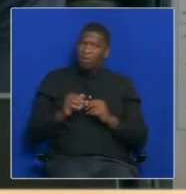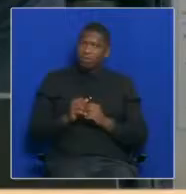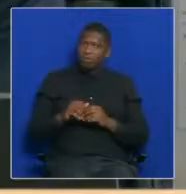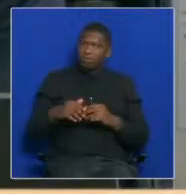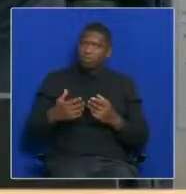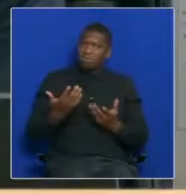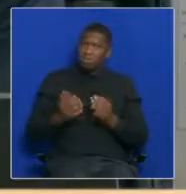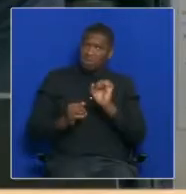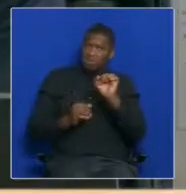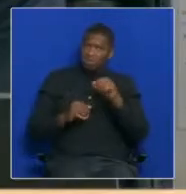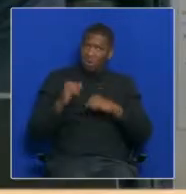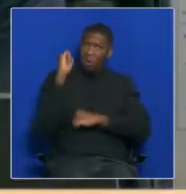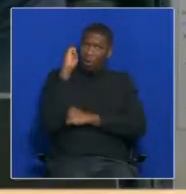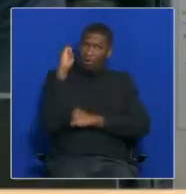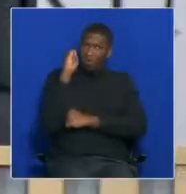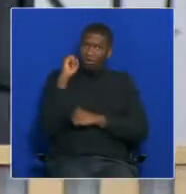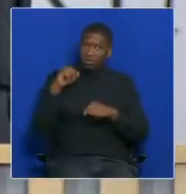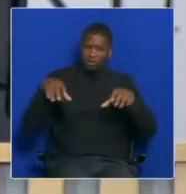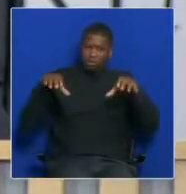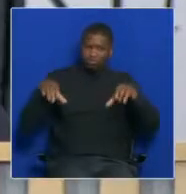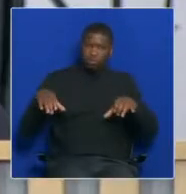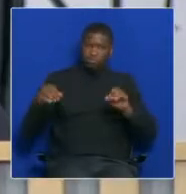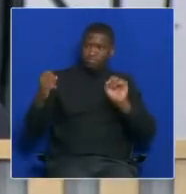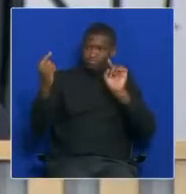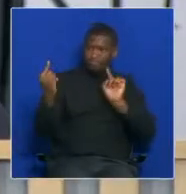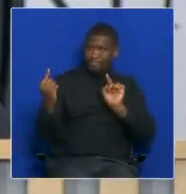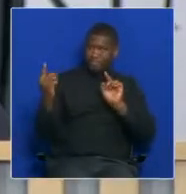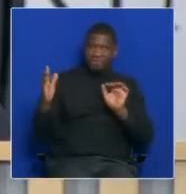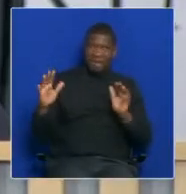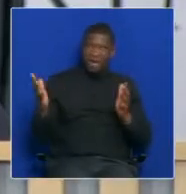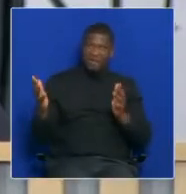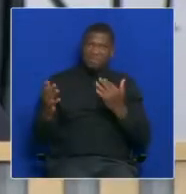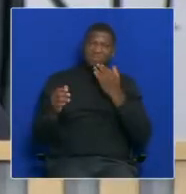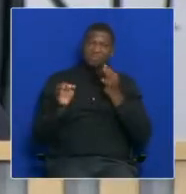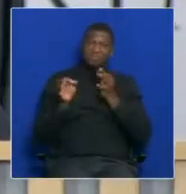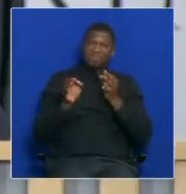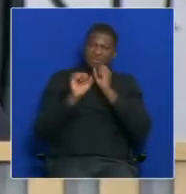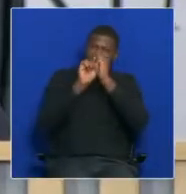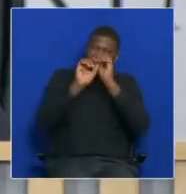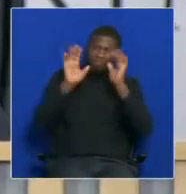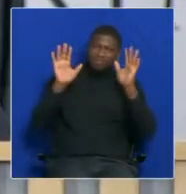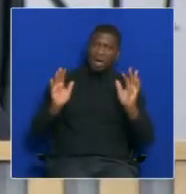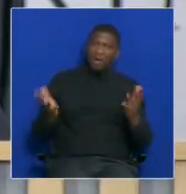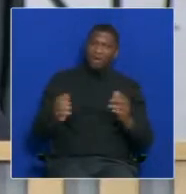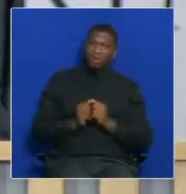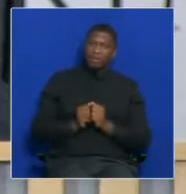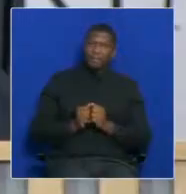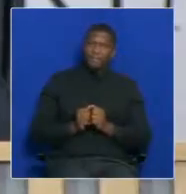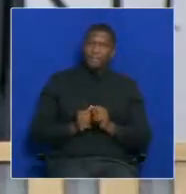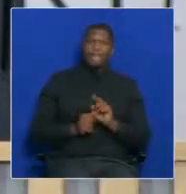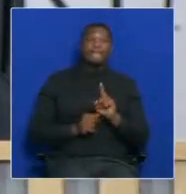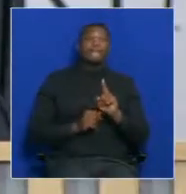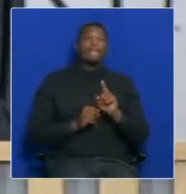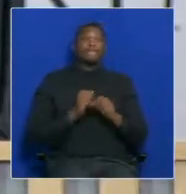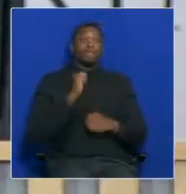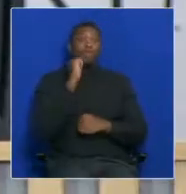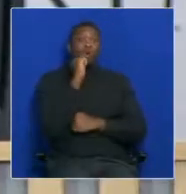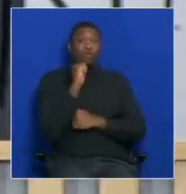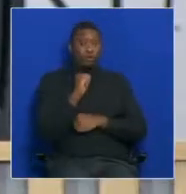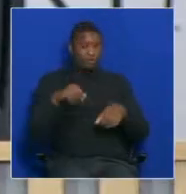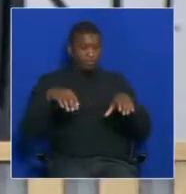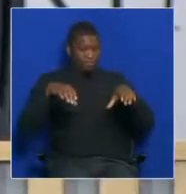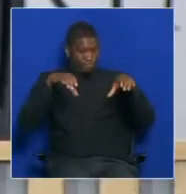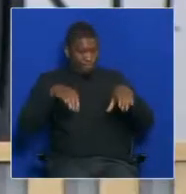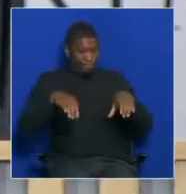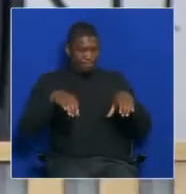each other? Just give us an idea. They are not next to each other, but they are not far from each other. We are on the same floor.